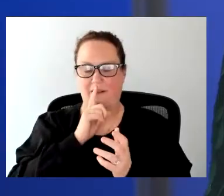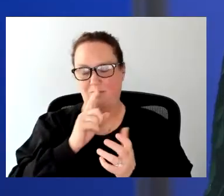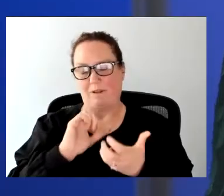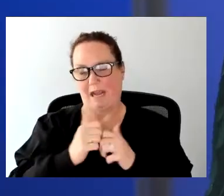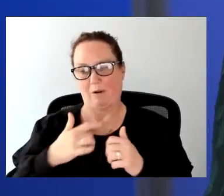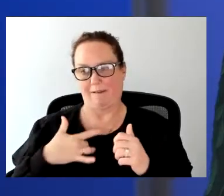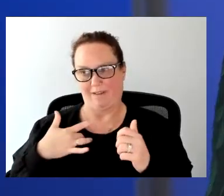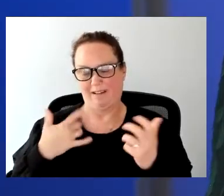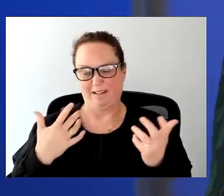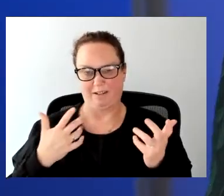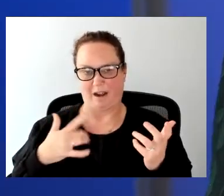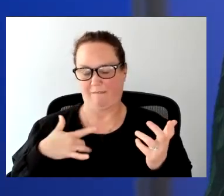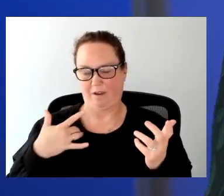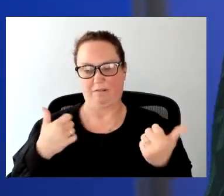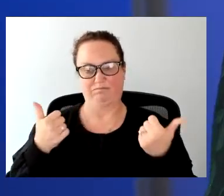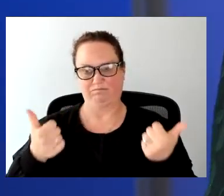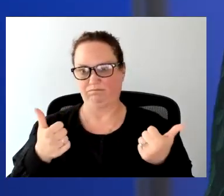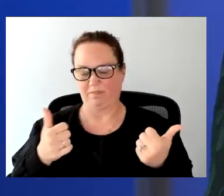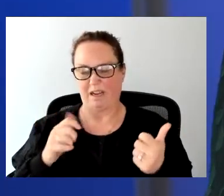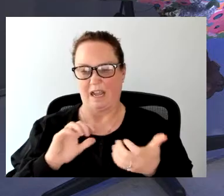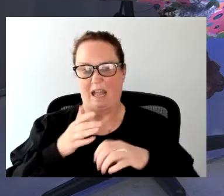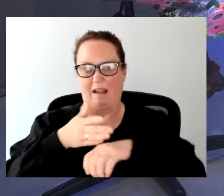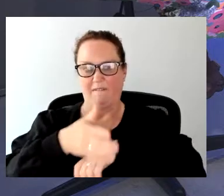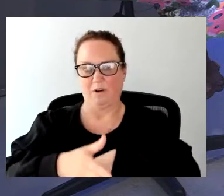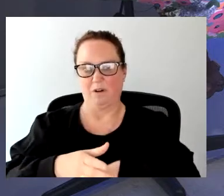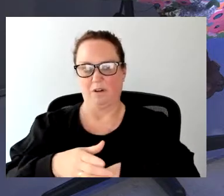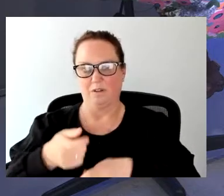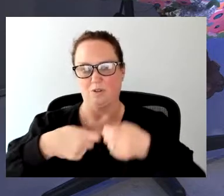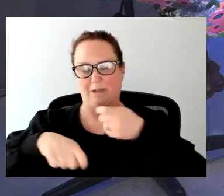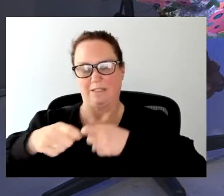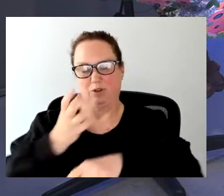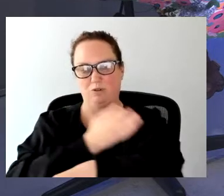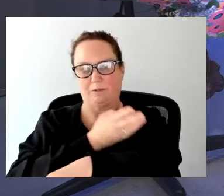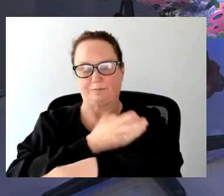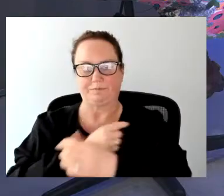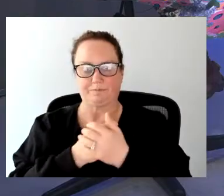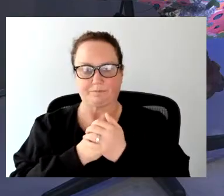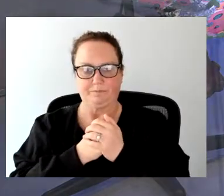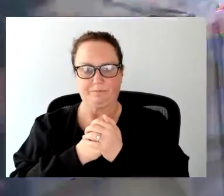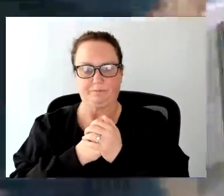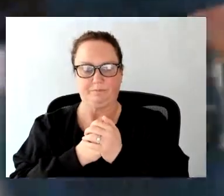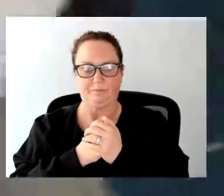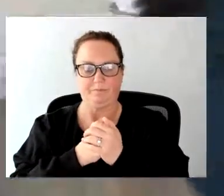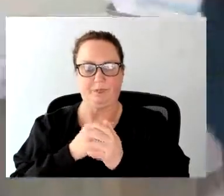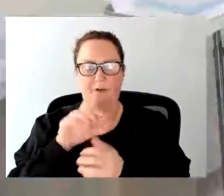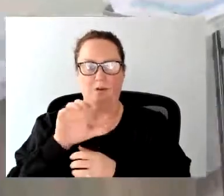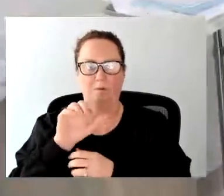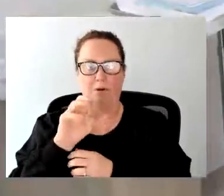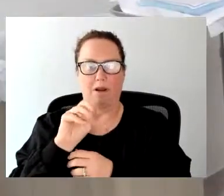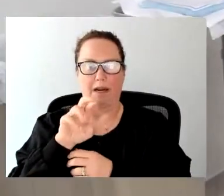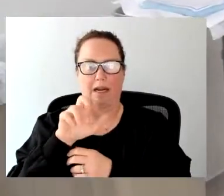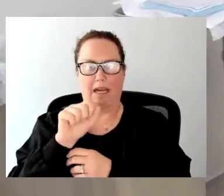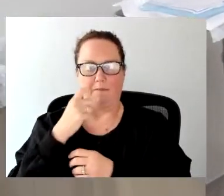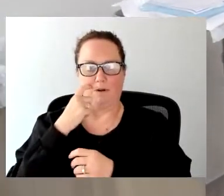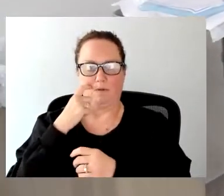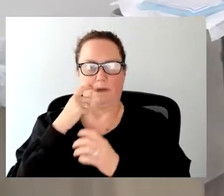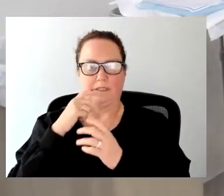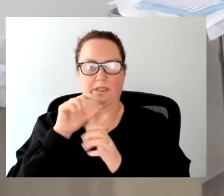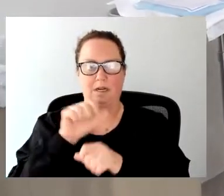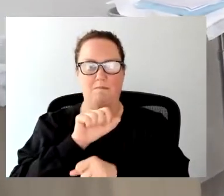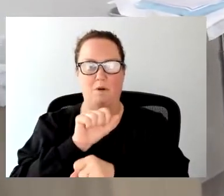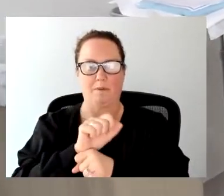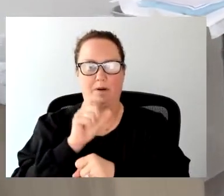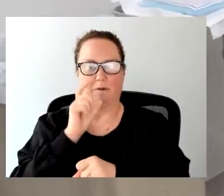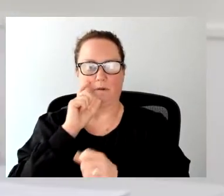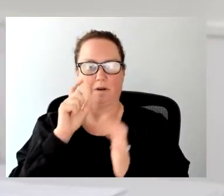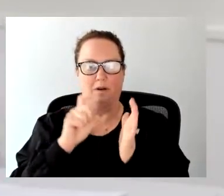after one. Yeah, excellent, yeah. And Linda, we brought a camera into one of your recent appointments, and we noticed that they're